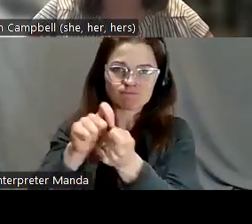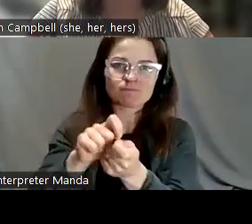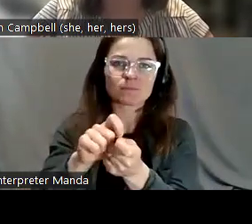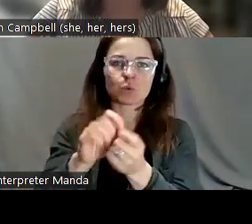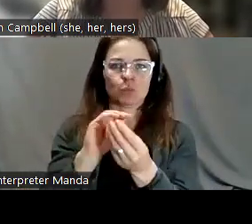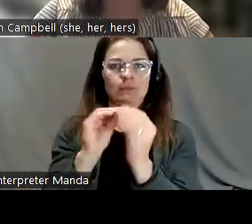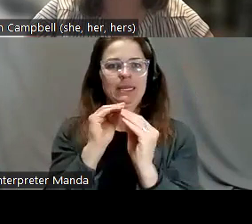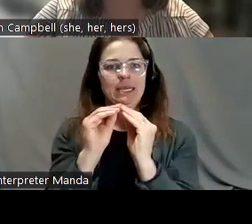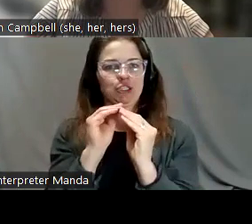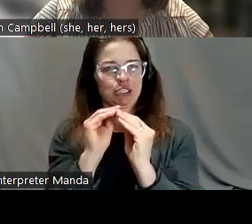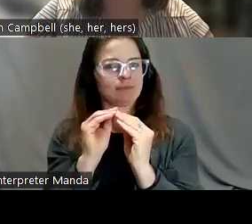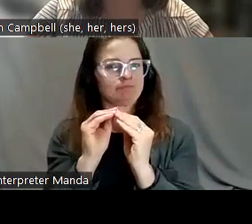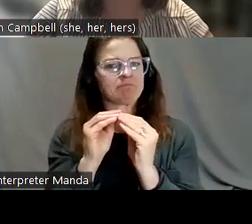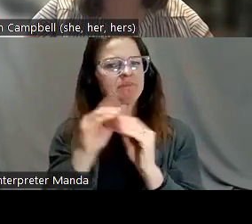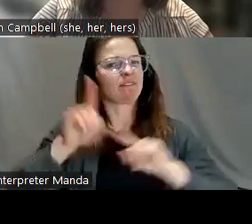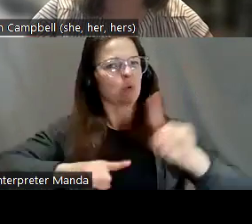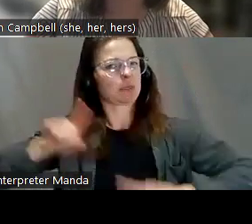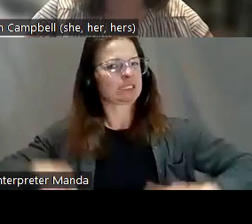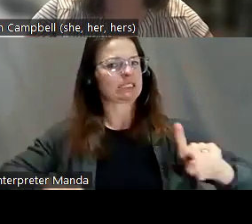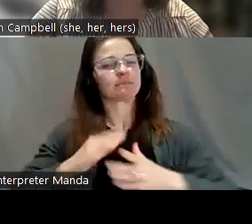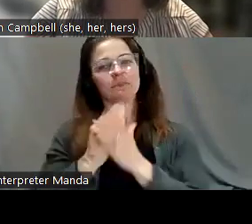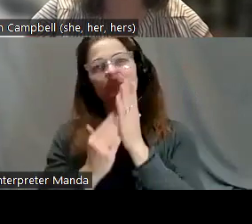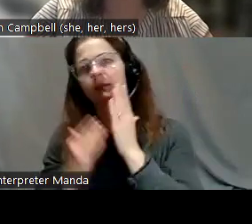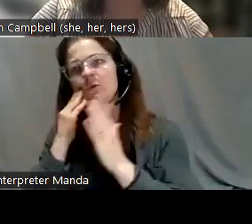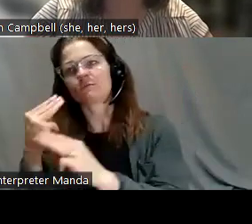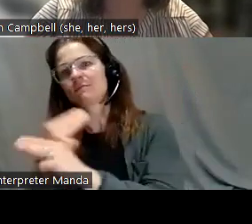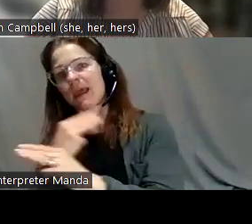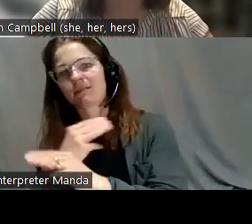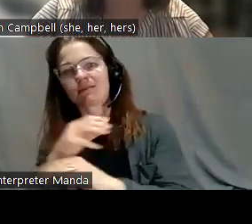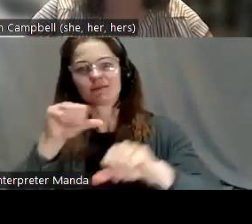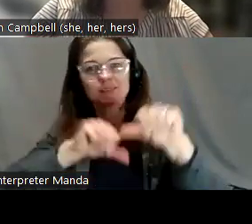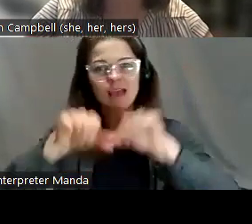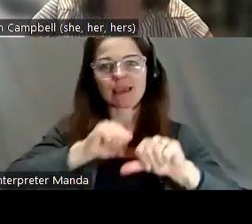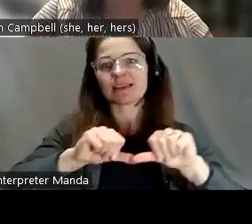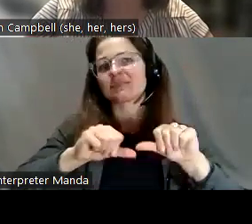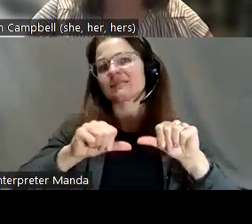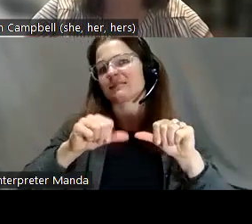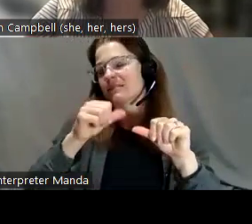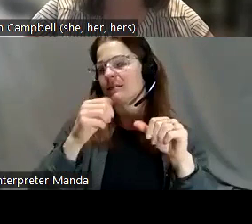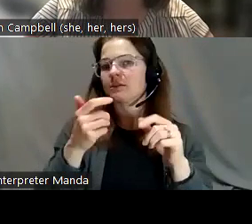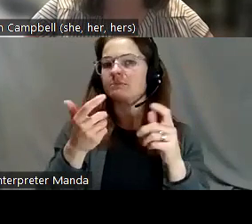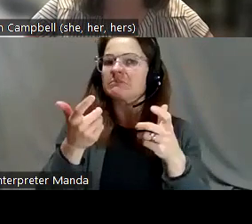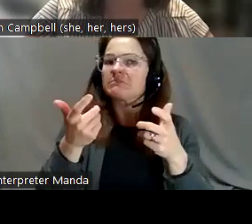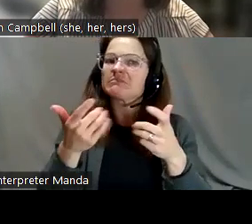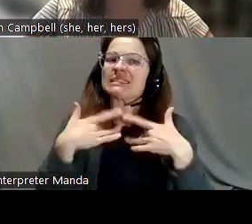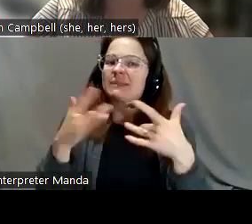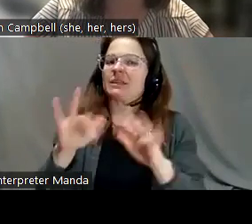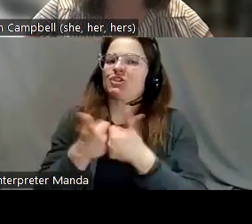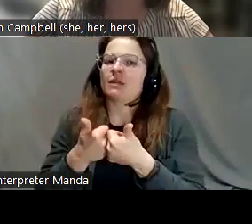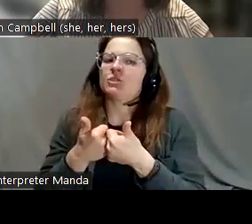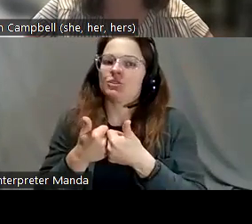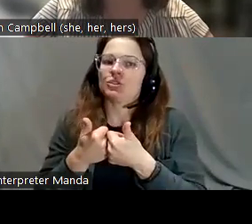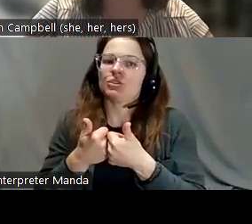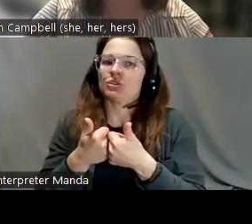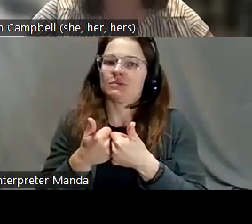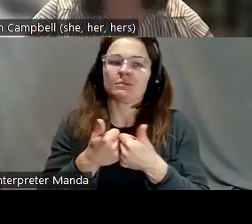material and the science and mathematics content tend to present challenges that we don't see